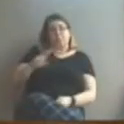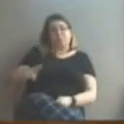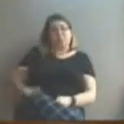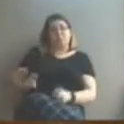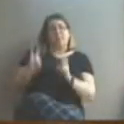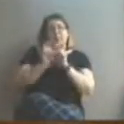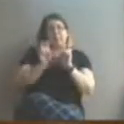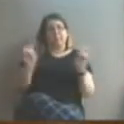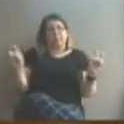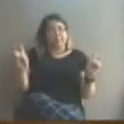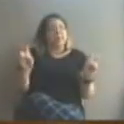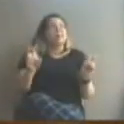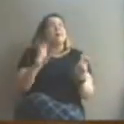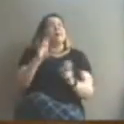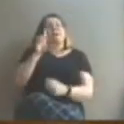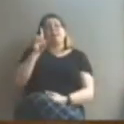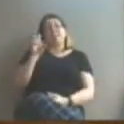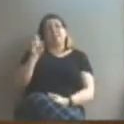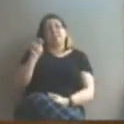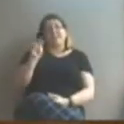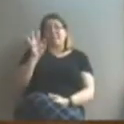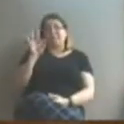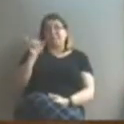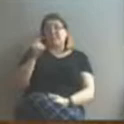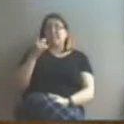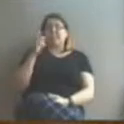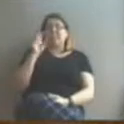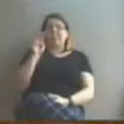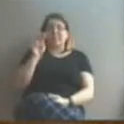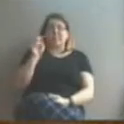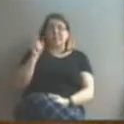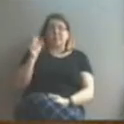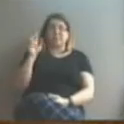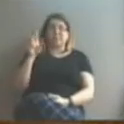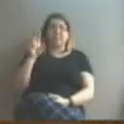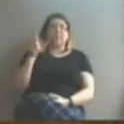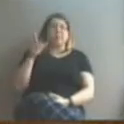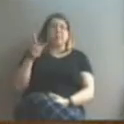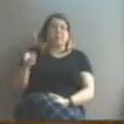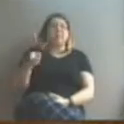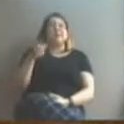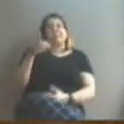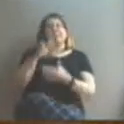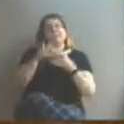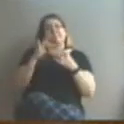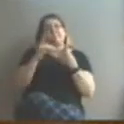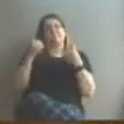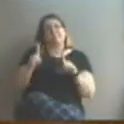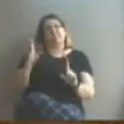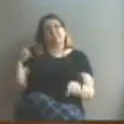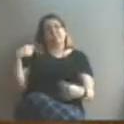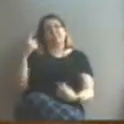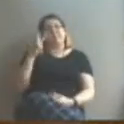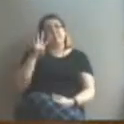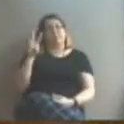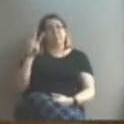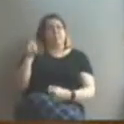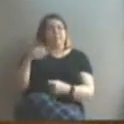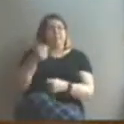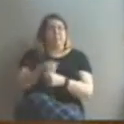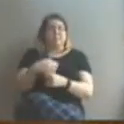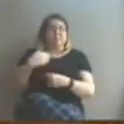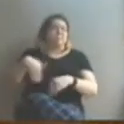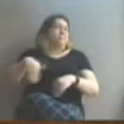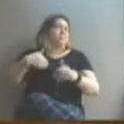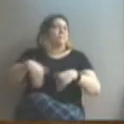attendance was Don Fightmaster, who he said this has been going on for 42 years. So it's an amazing